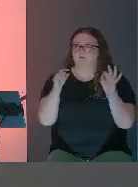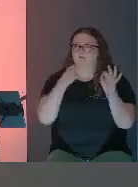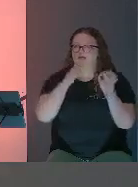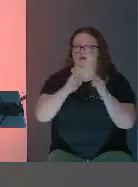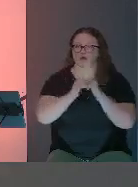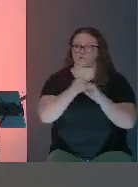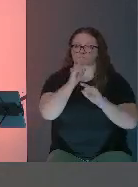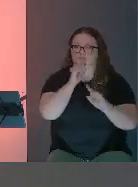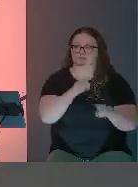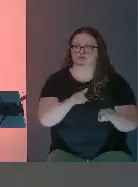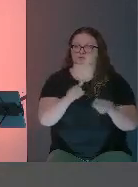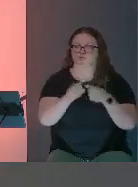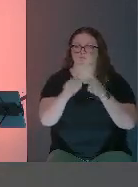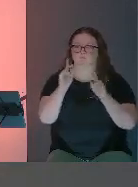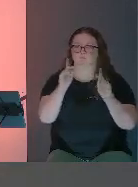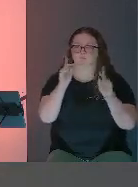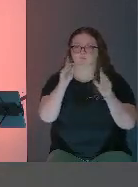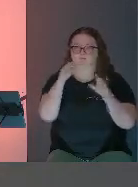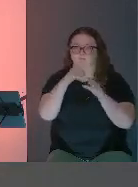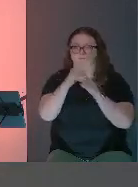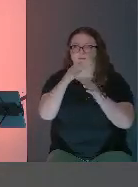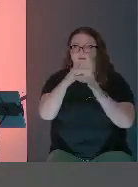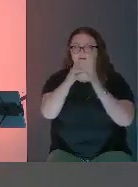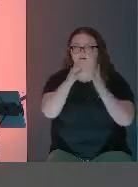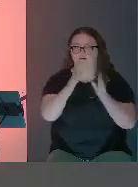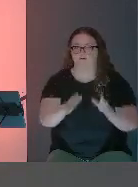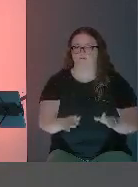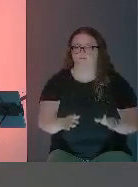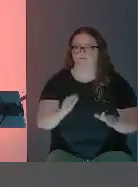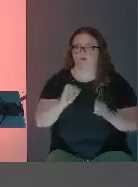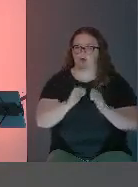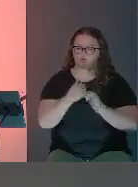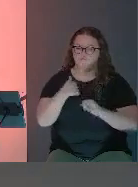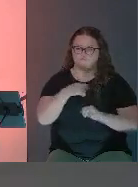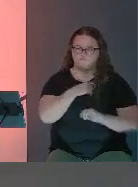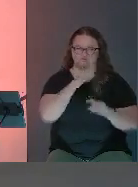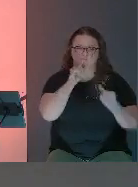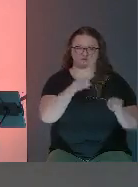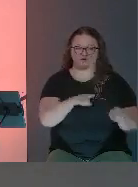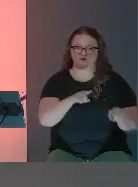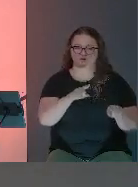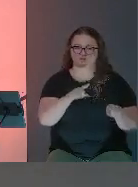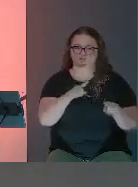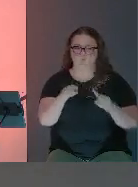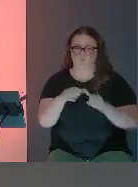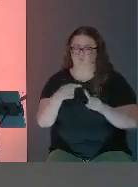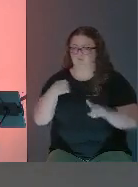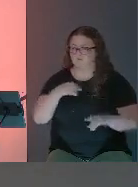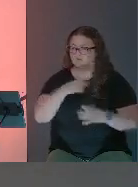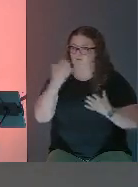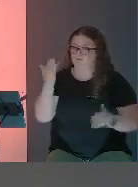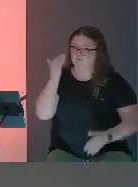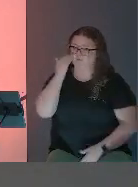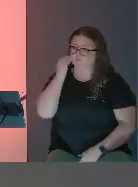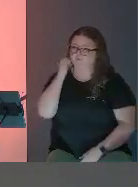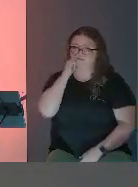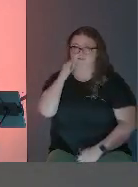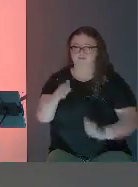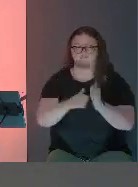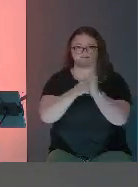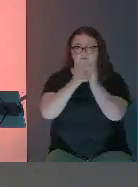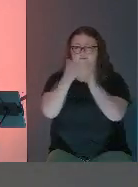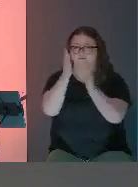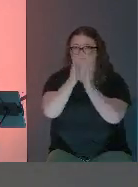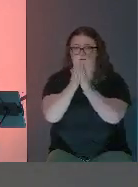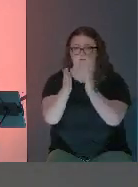to leadership when we know it's not biblical, right? Like in the days of the